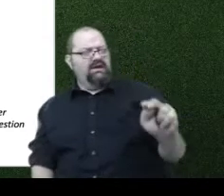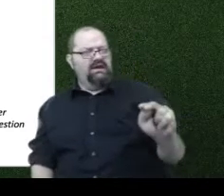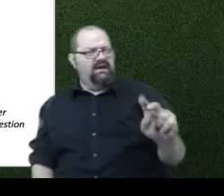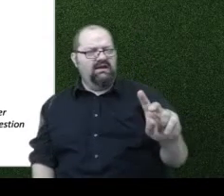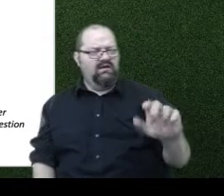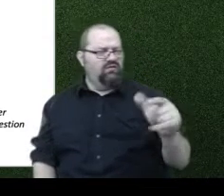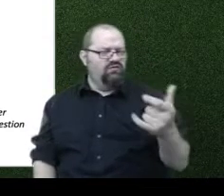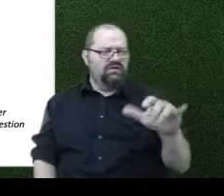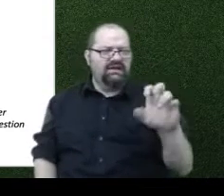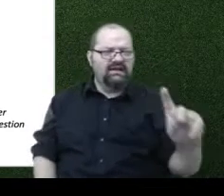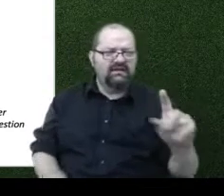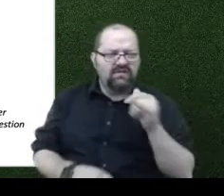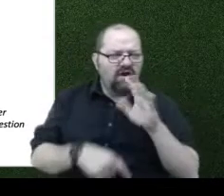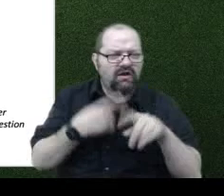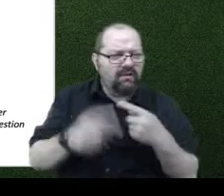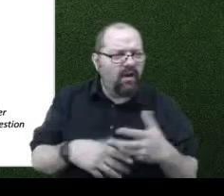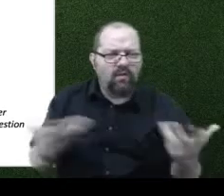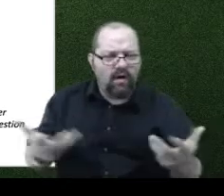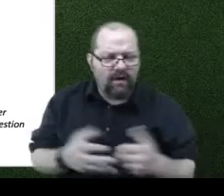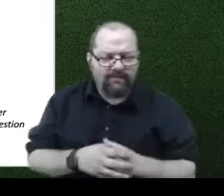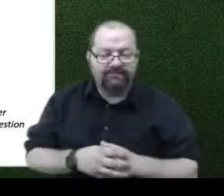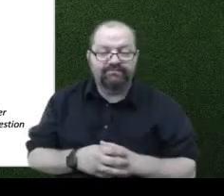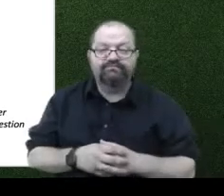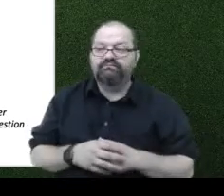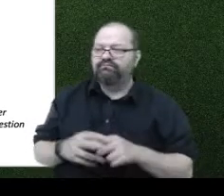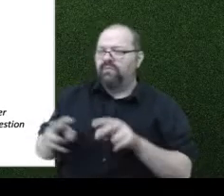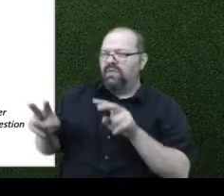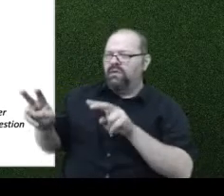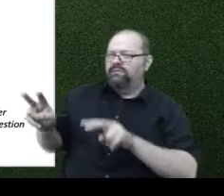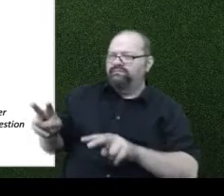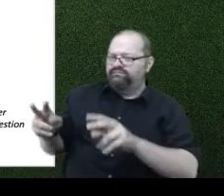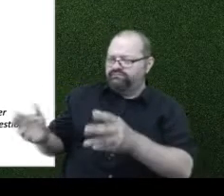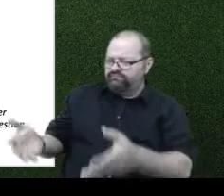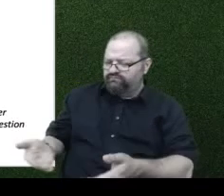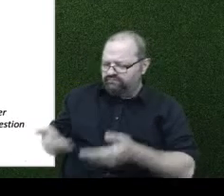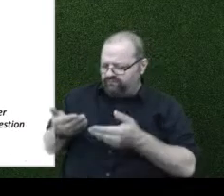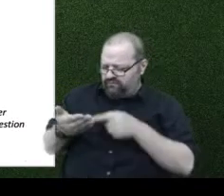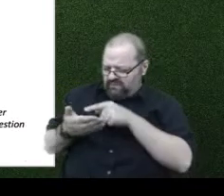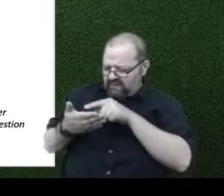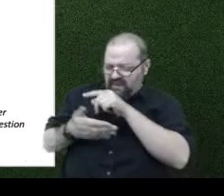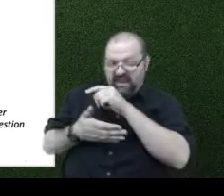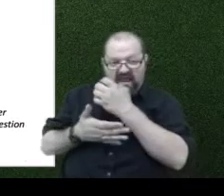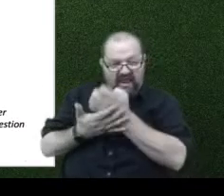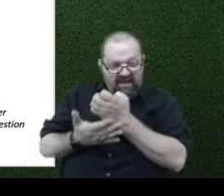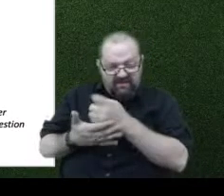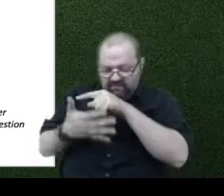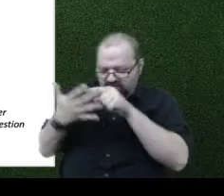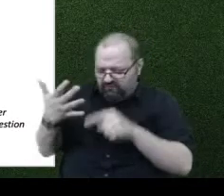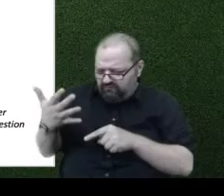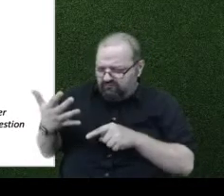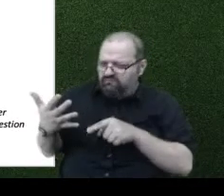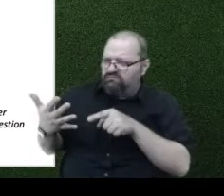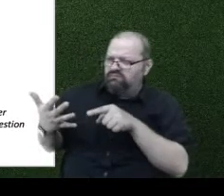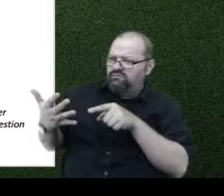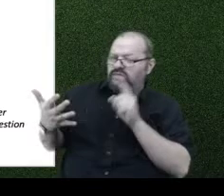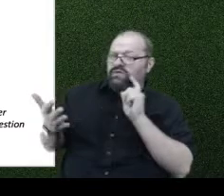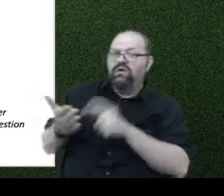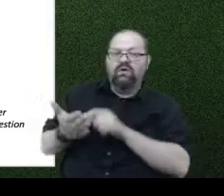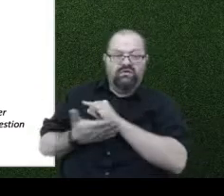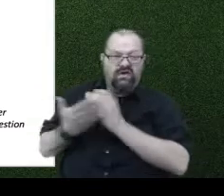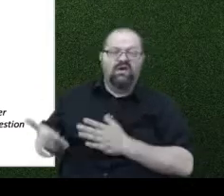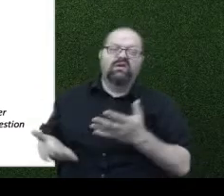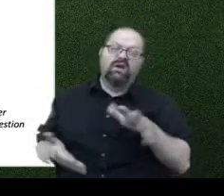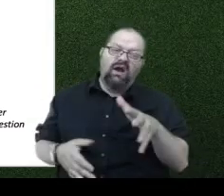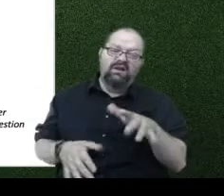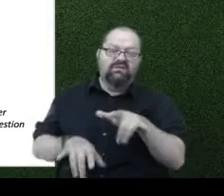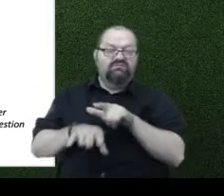claim based on the evidence. And after a little thought, you might claim the artist is making fun of the lavish, wasteful lifestyle